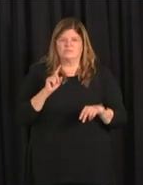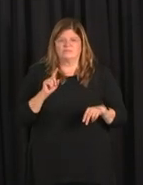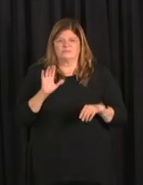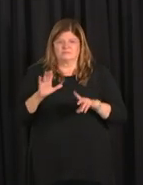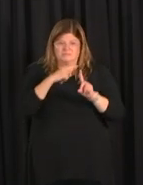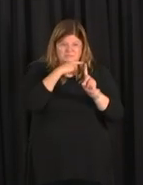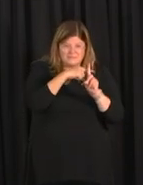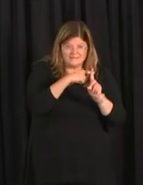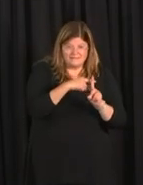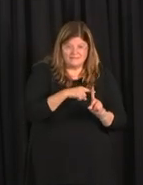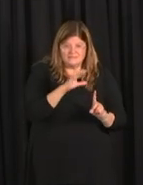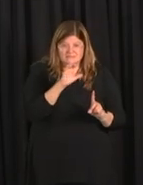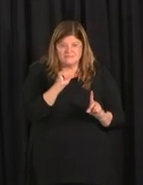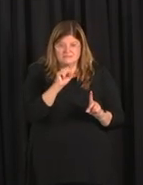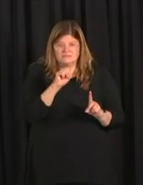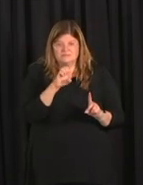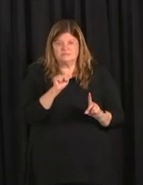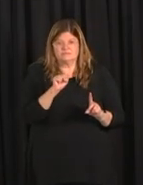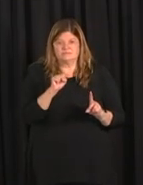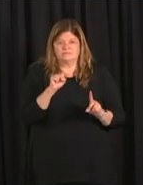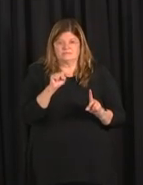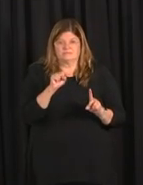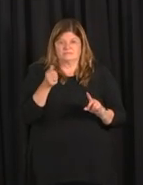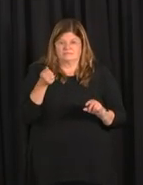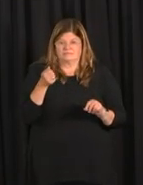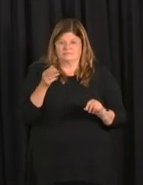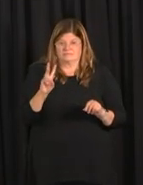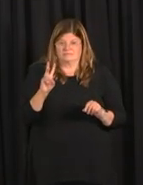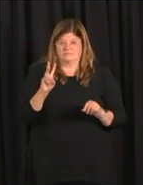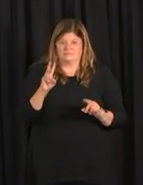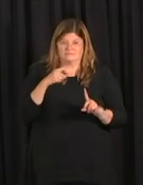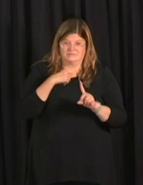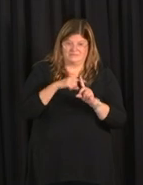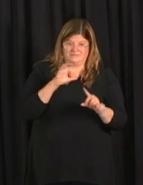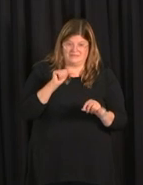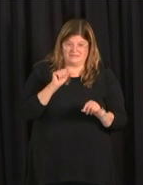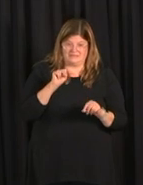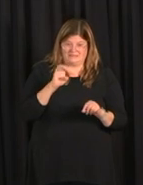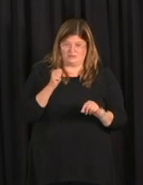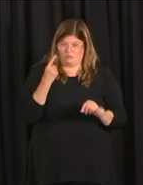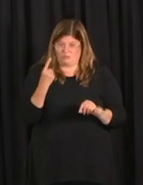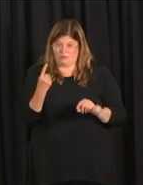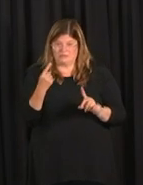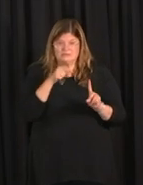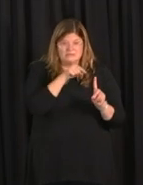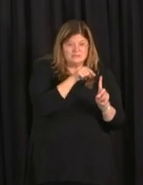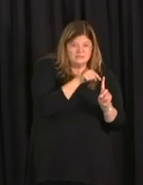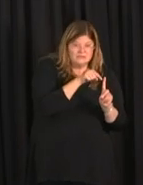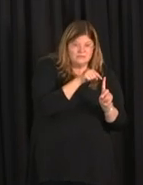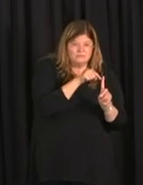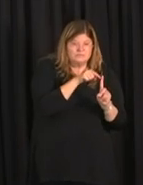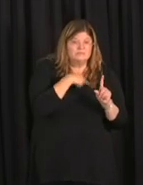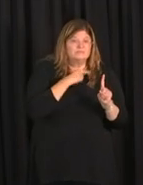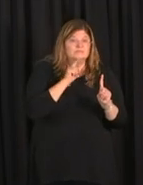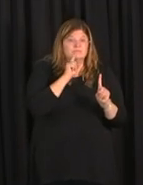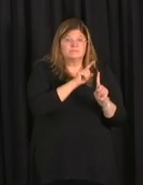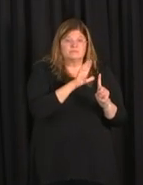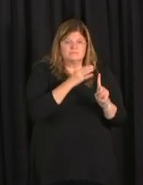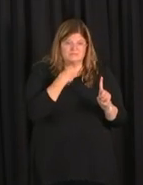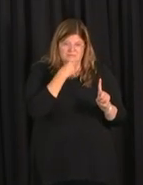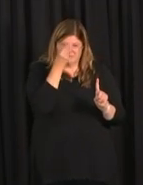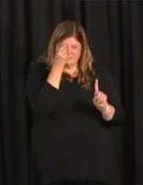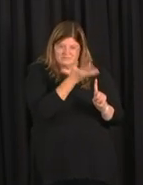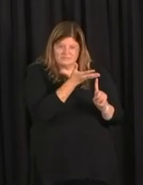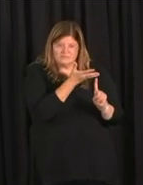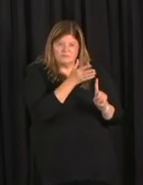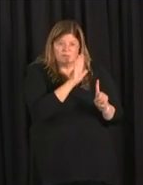the positive cases, the 16 positive cases and the 1 close contact who, when we went to the home, we were told